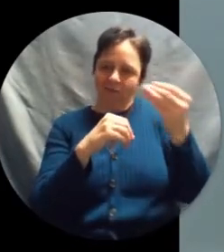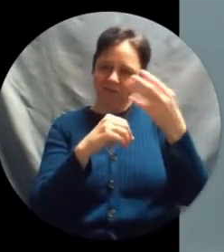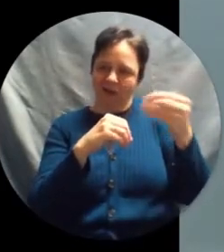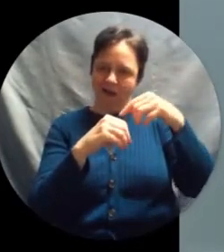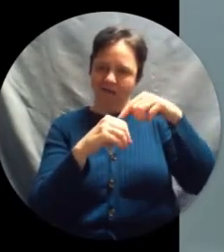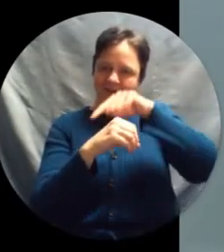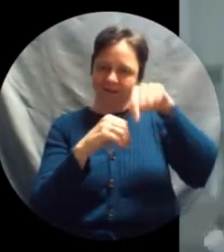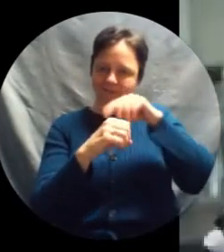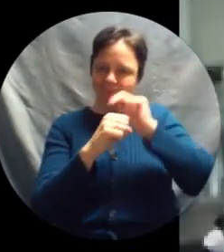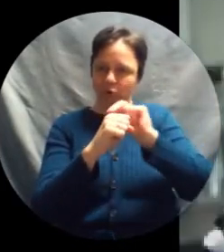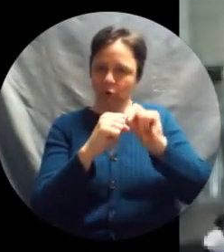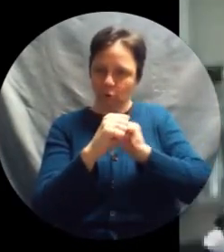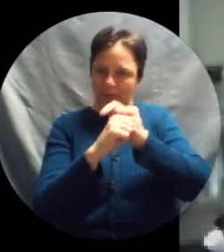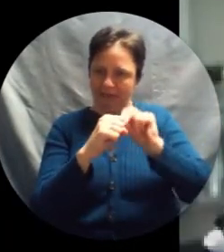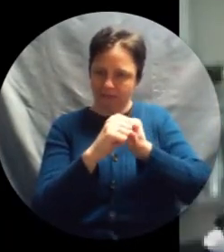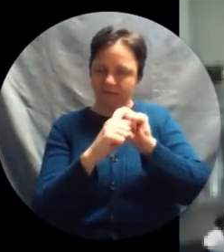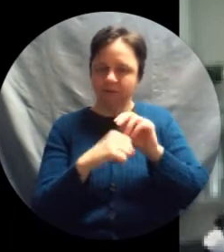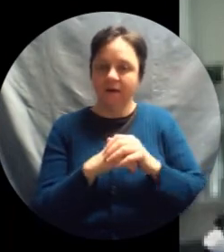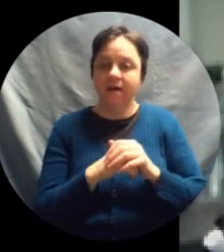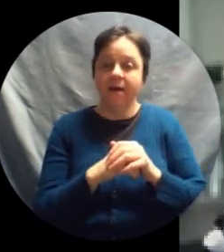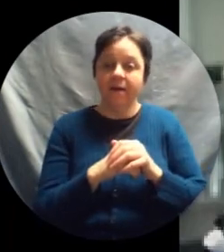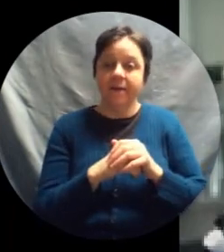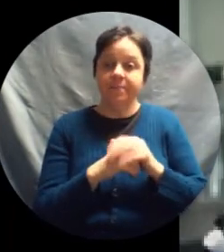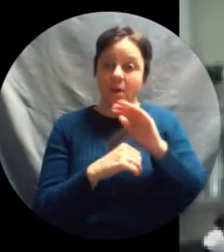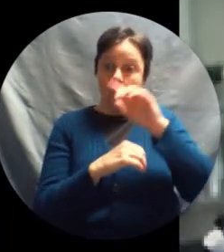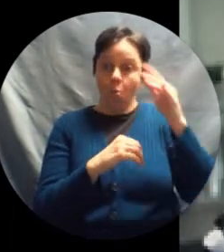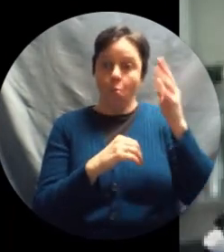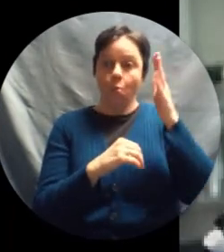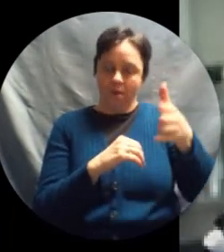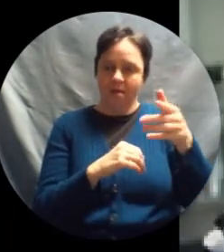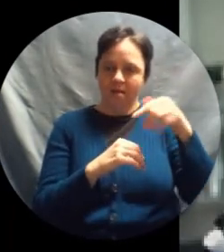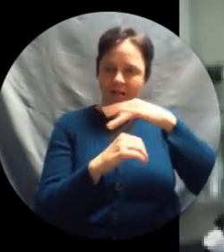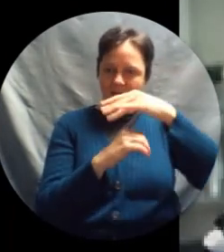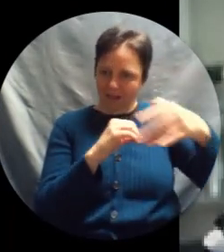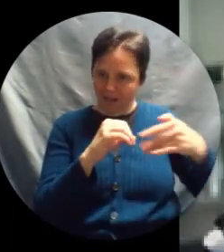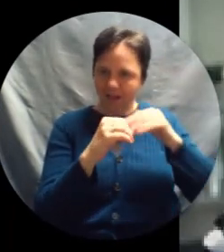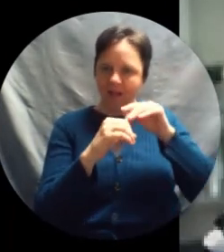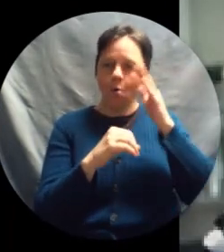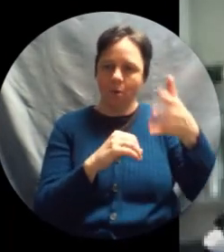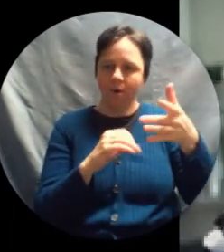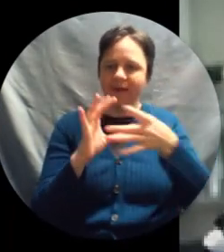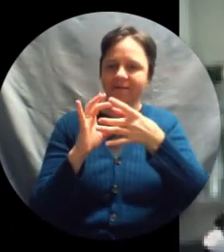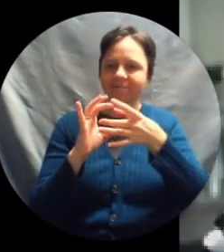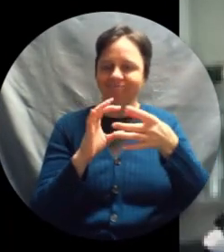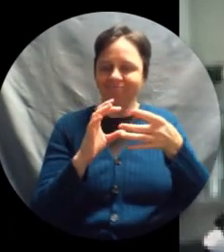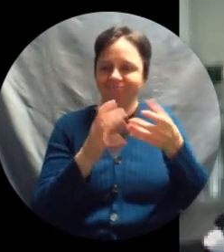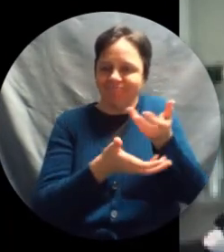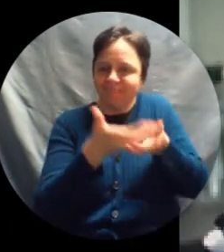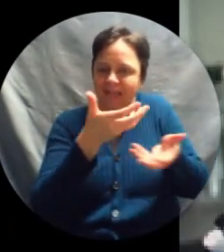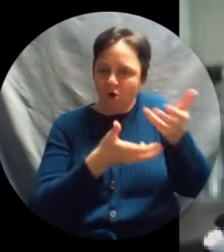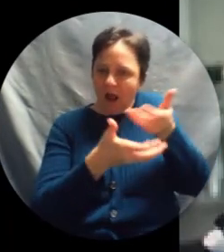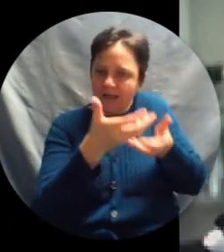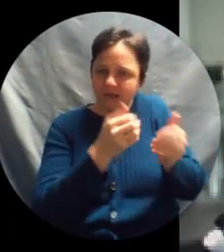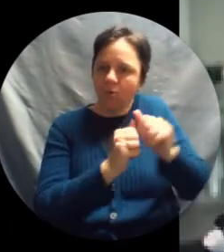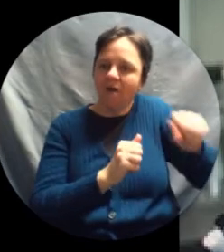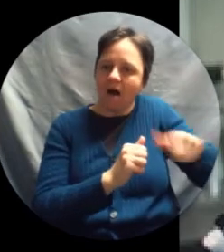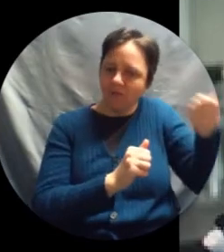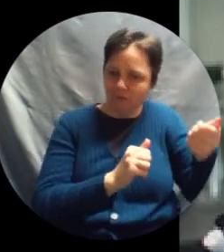the nucleus. And again, they are what's interacting with other atoms. And really, that's what's interacting